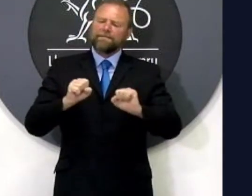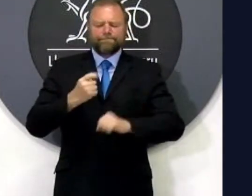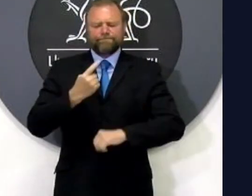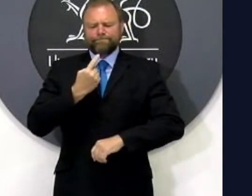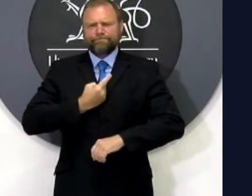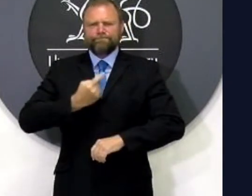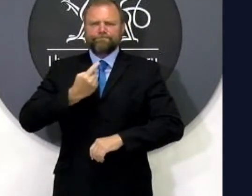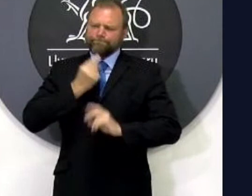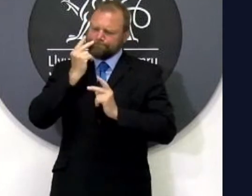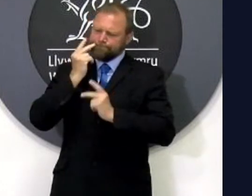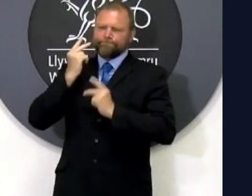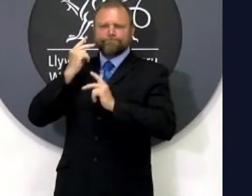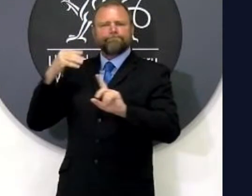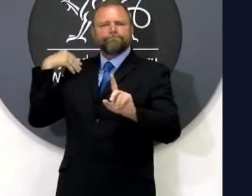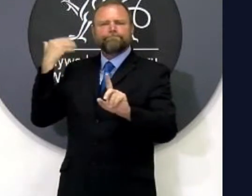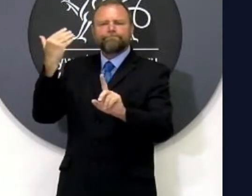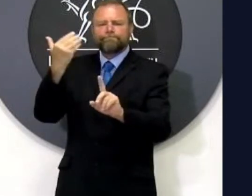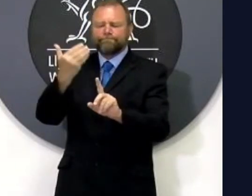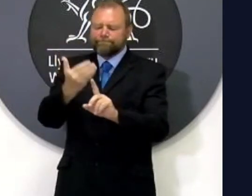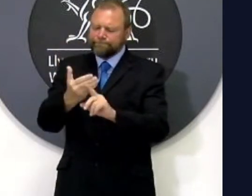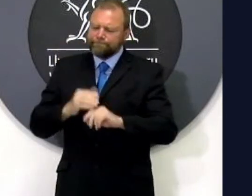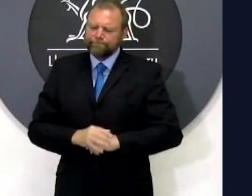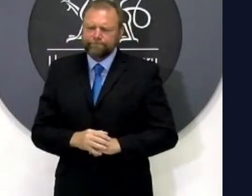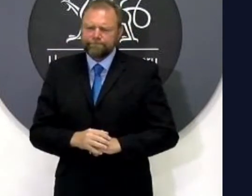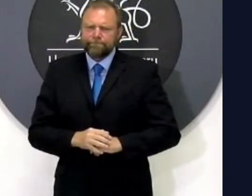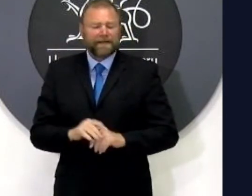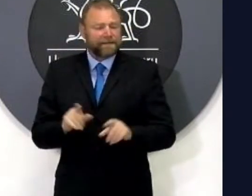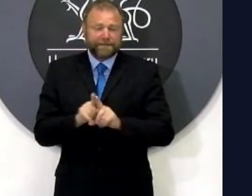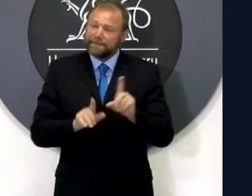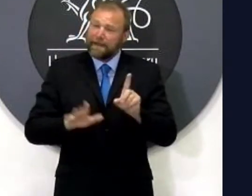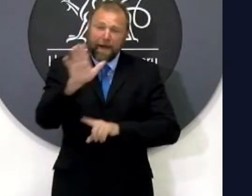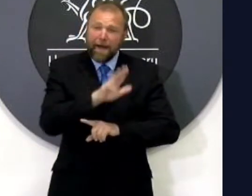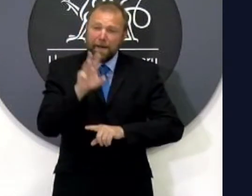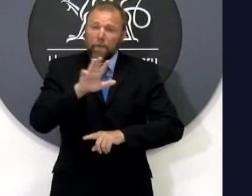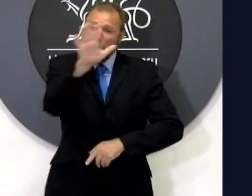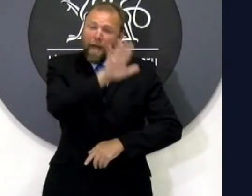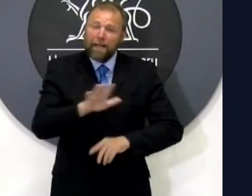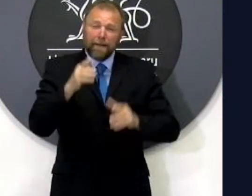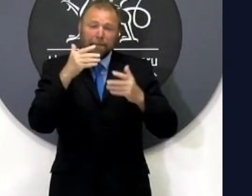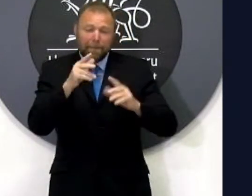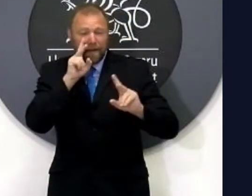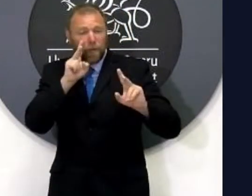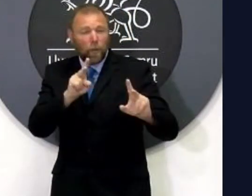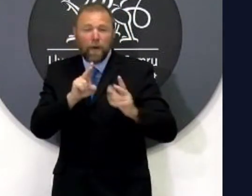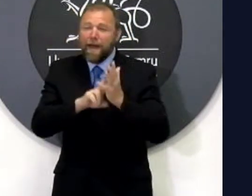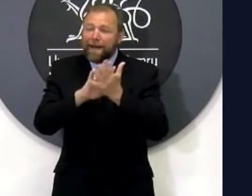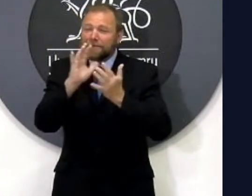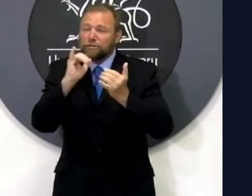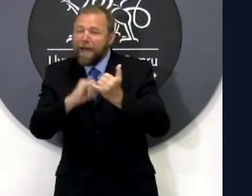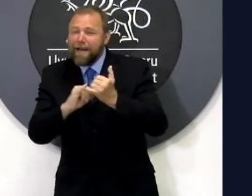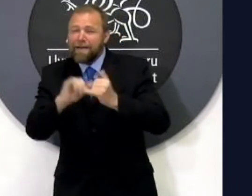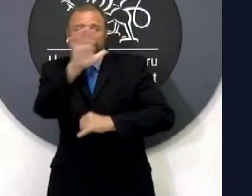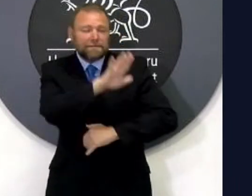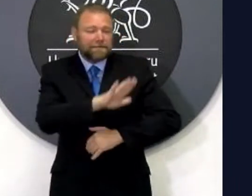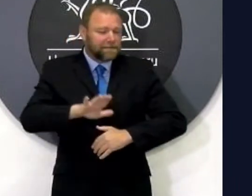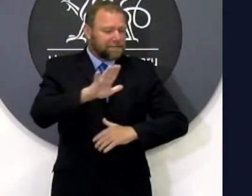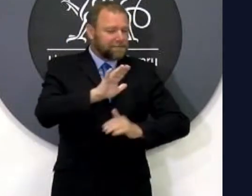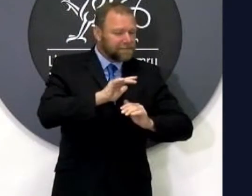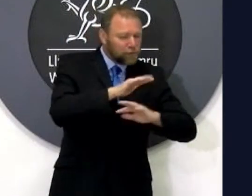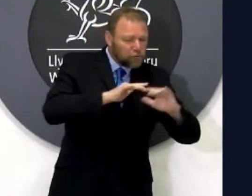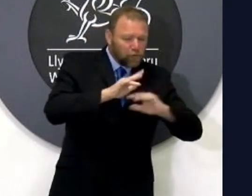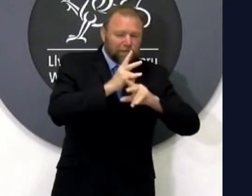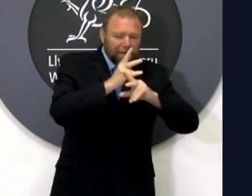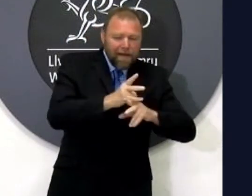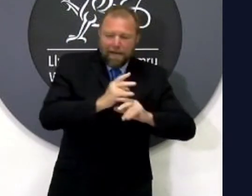Like everyone else in Wales, I've watched our NHS and health and care family do extraordinary things throughout